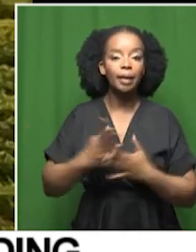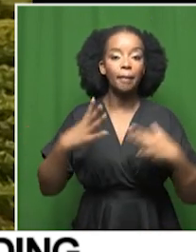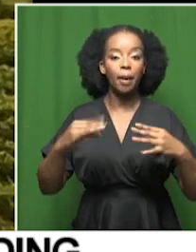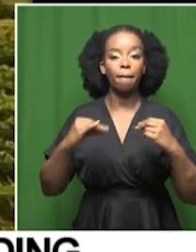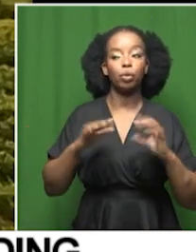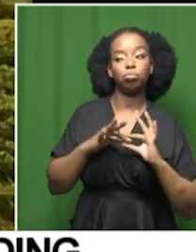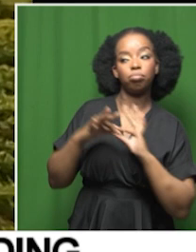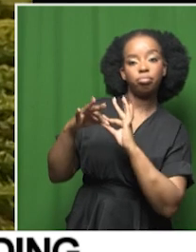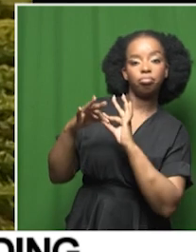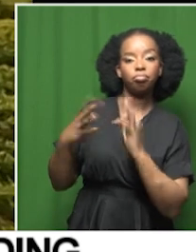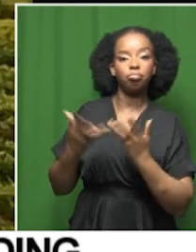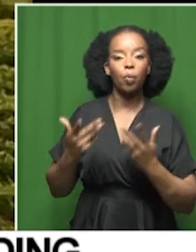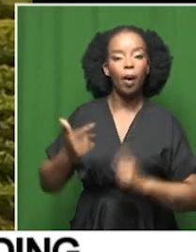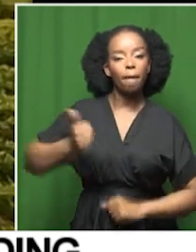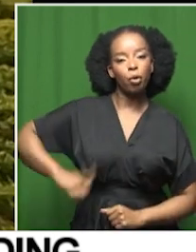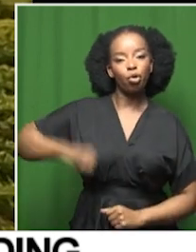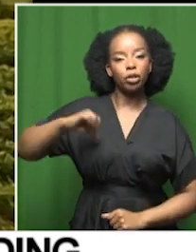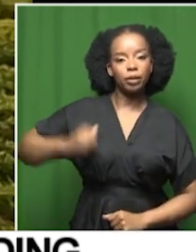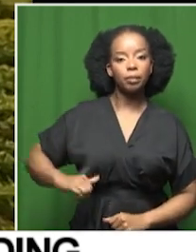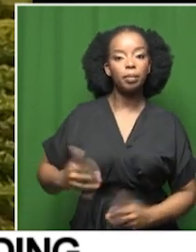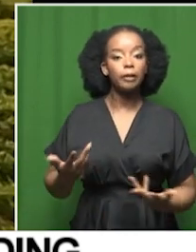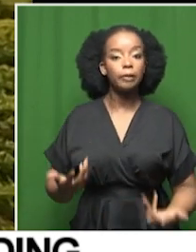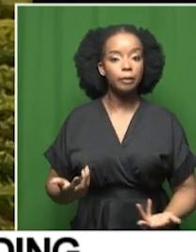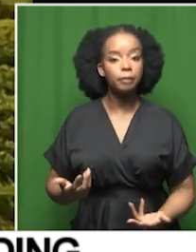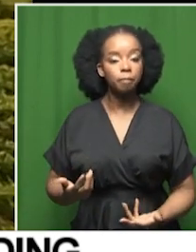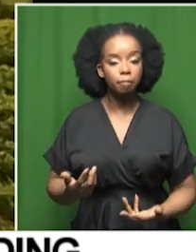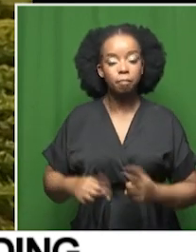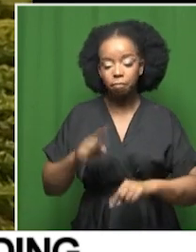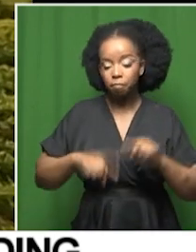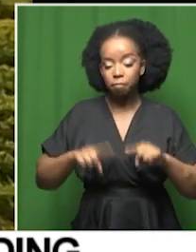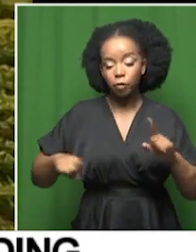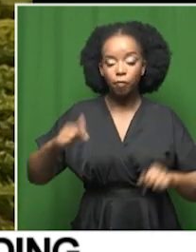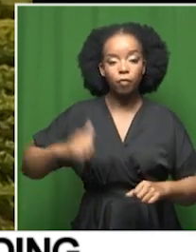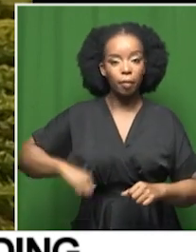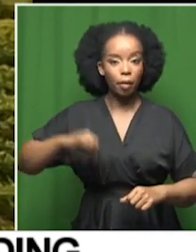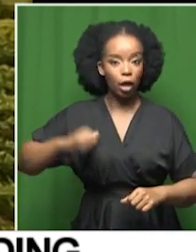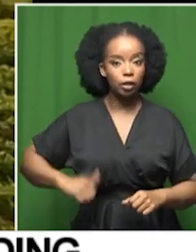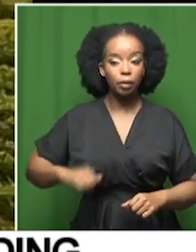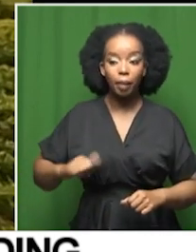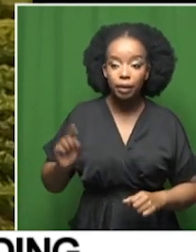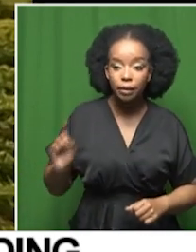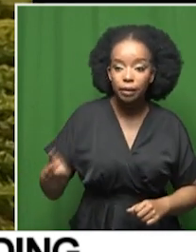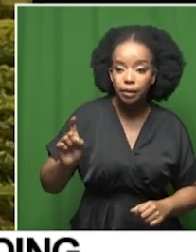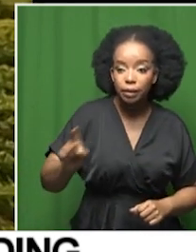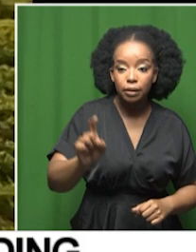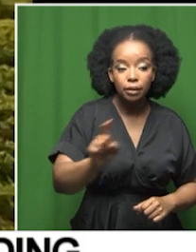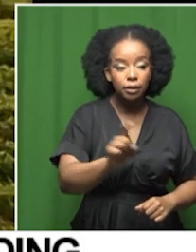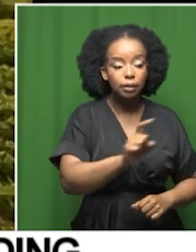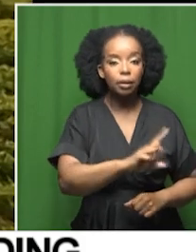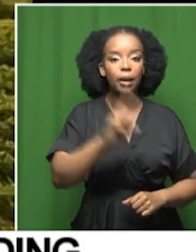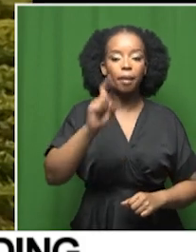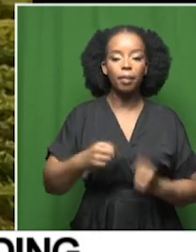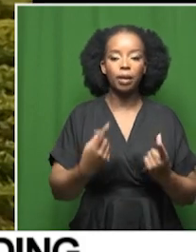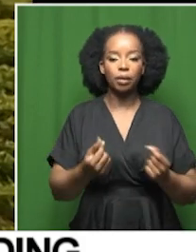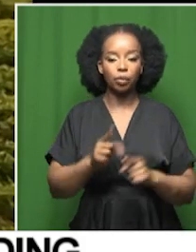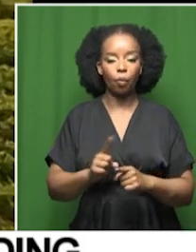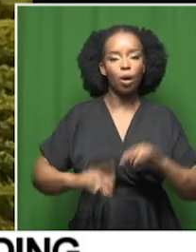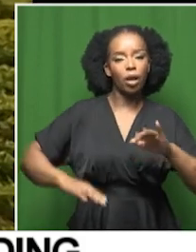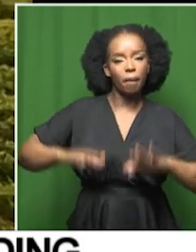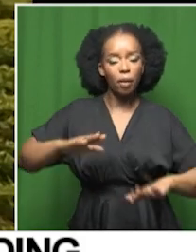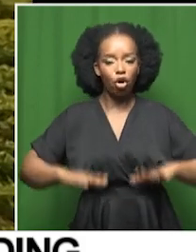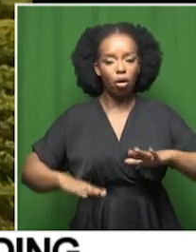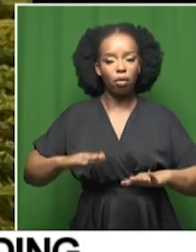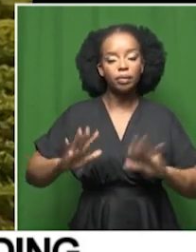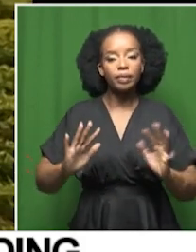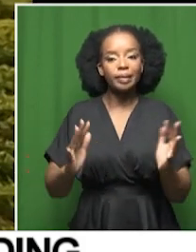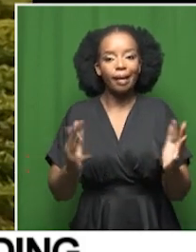words, then various tiers of government, you know, different municipalities, for instance, would also have to weigh up and balance the differing requests from